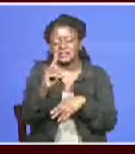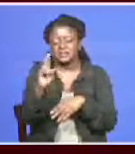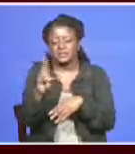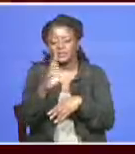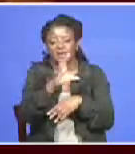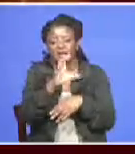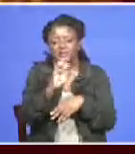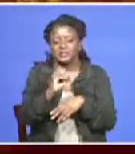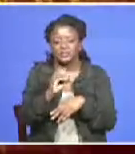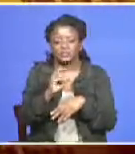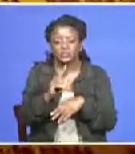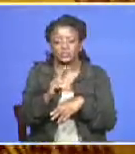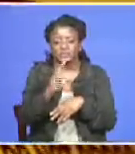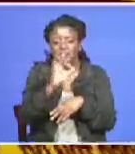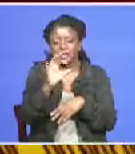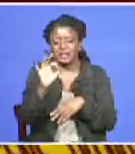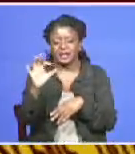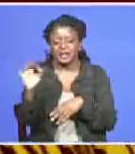502-9991,